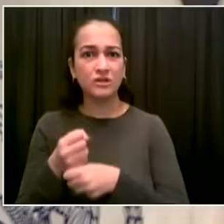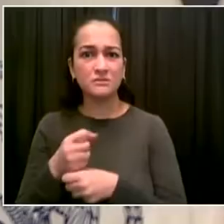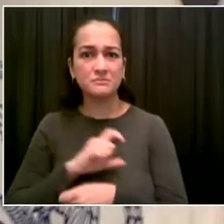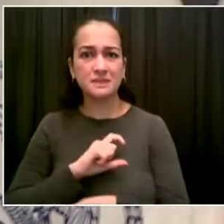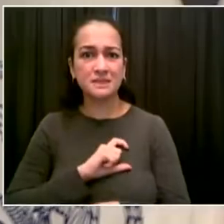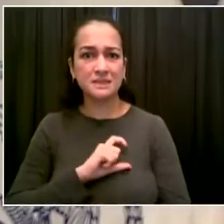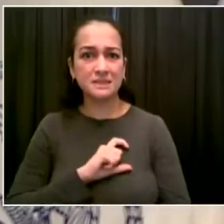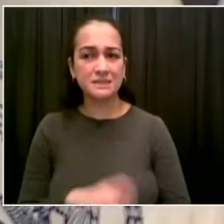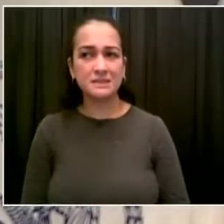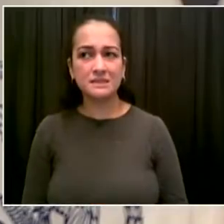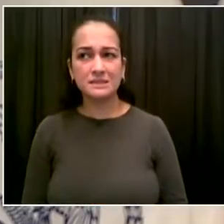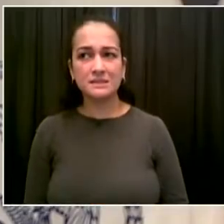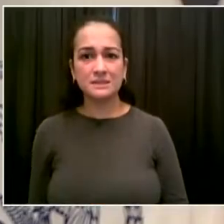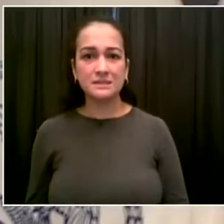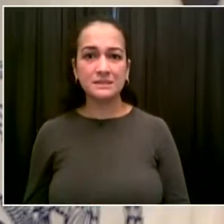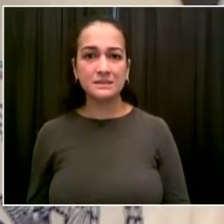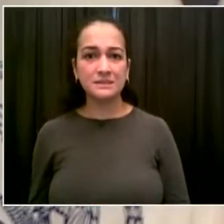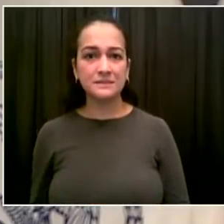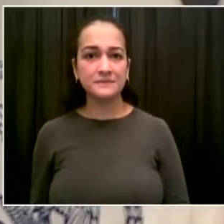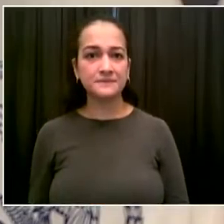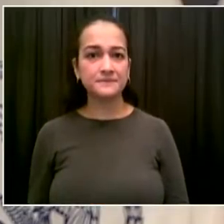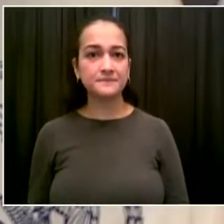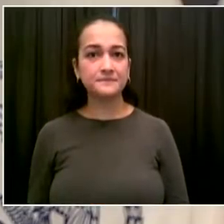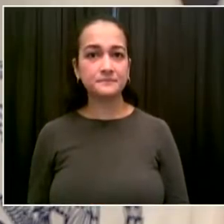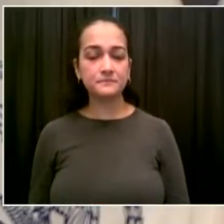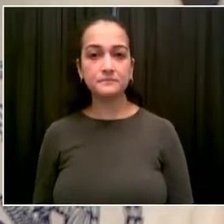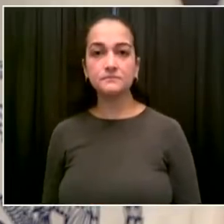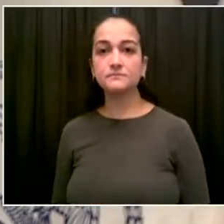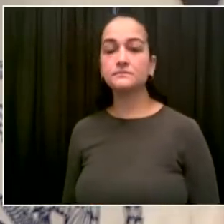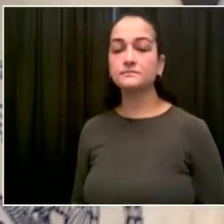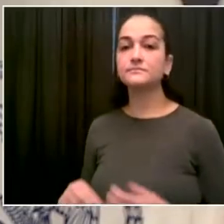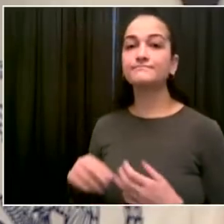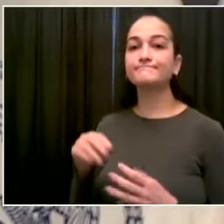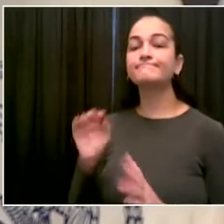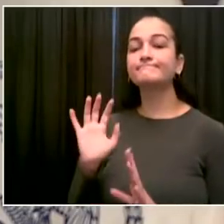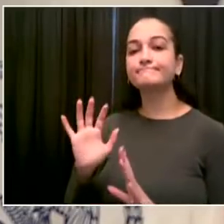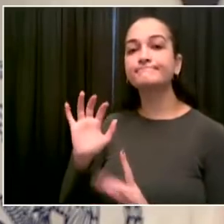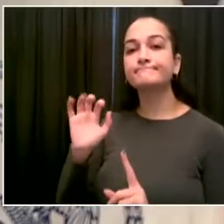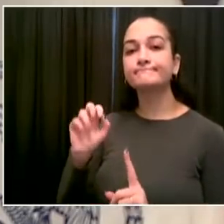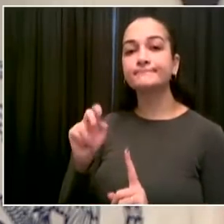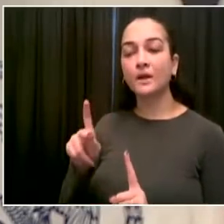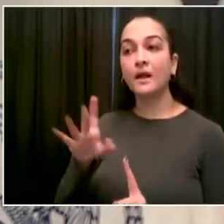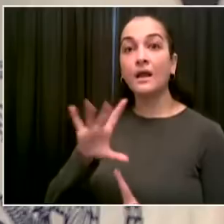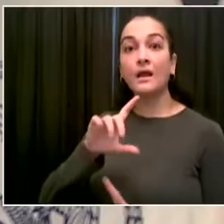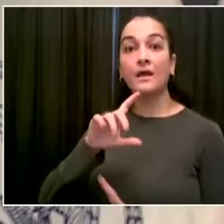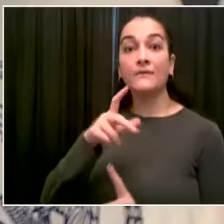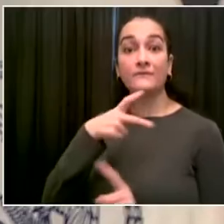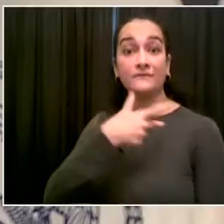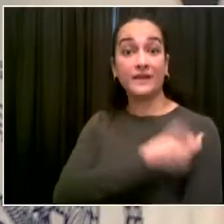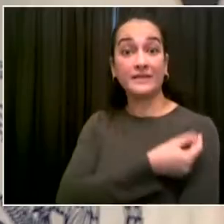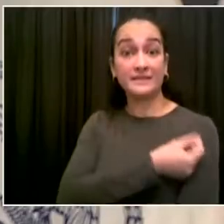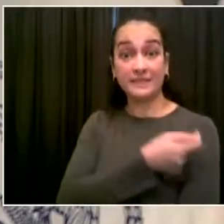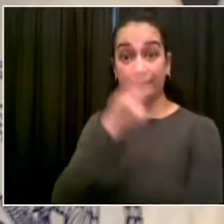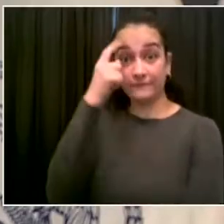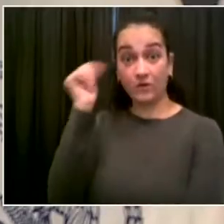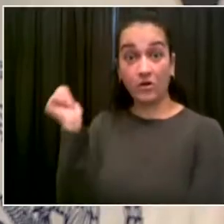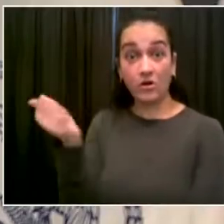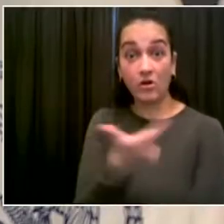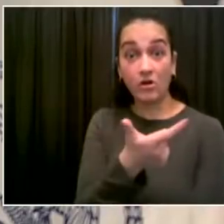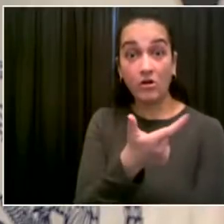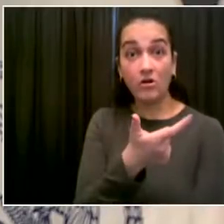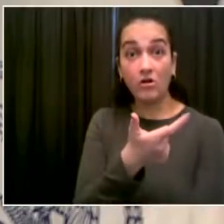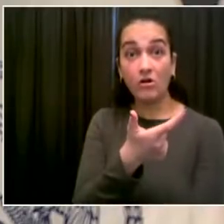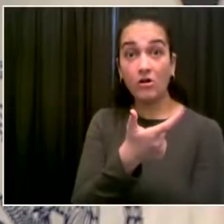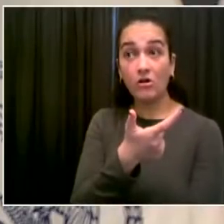everything easier for everyone. First of all, I just think we saw this in the schools, we saw this in the hospitals. When everyone's vaccinated, it creates a sense